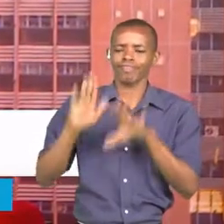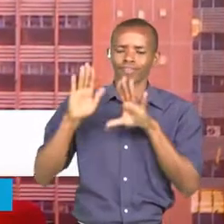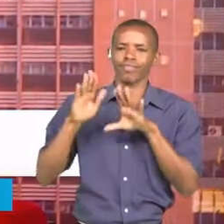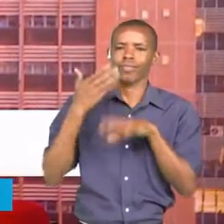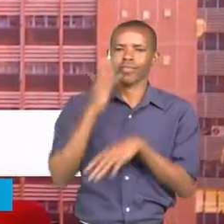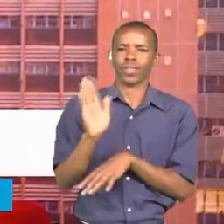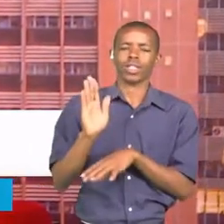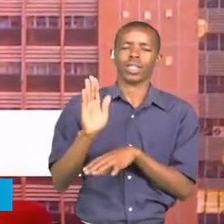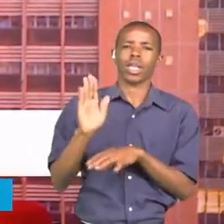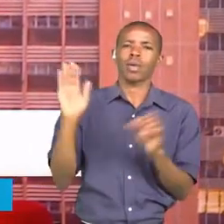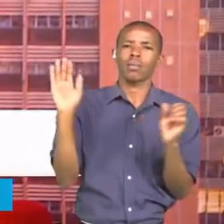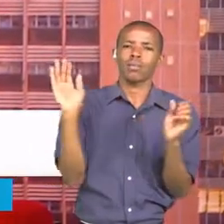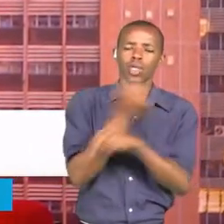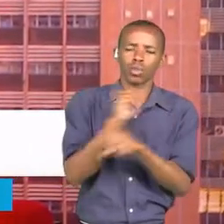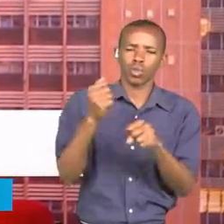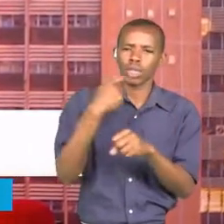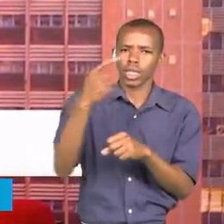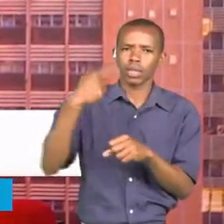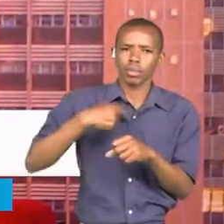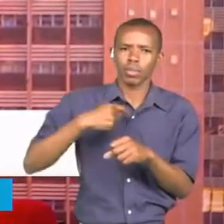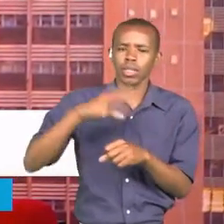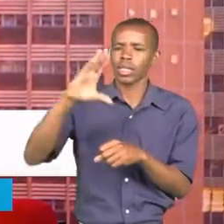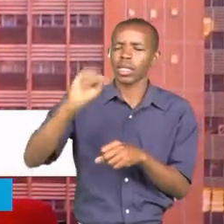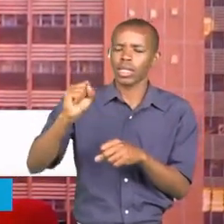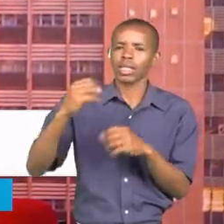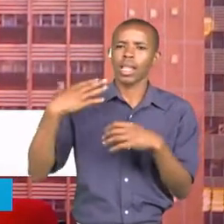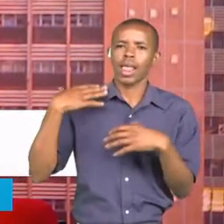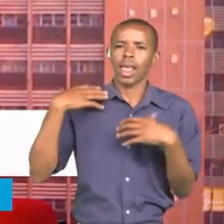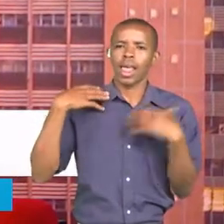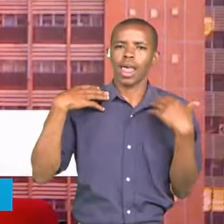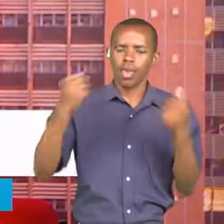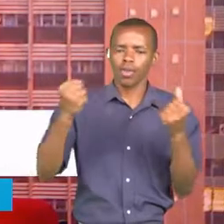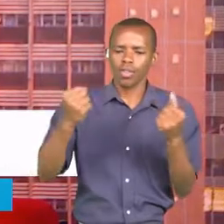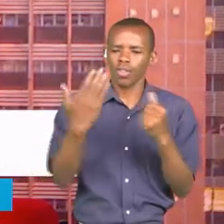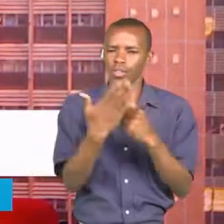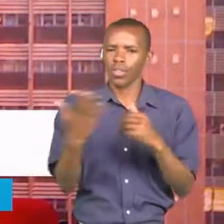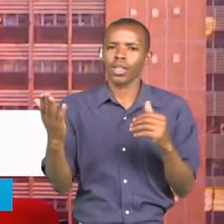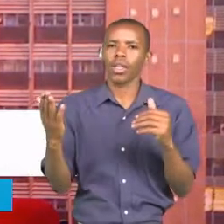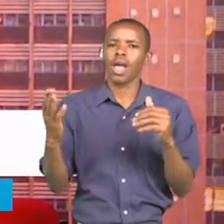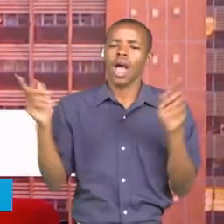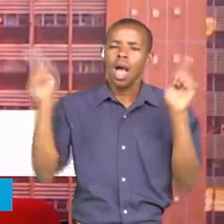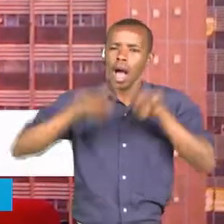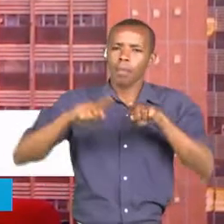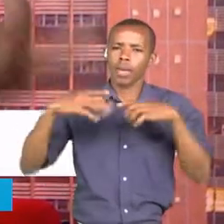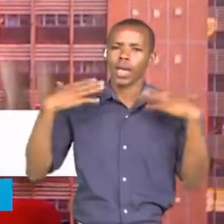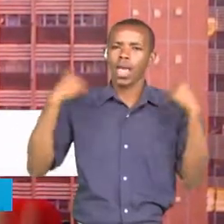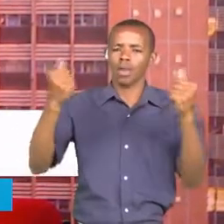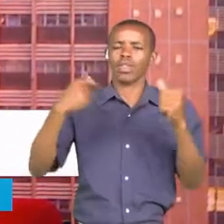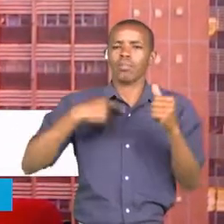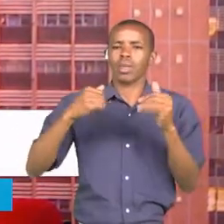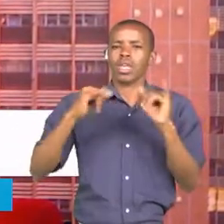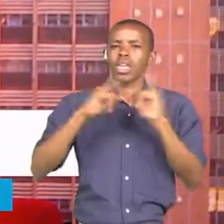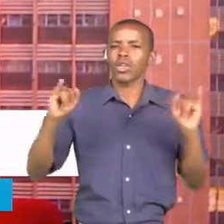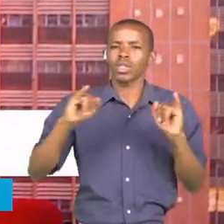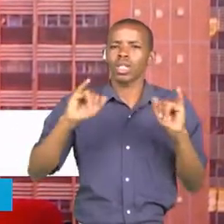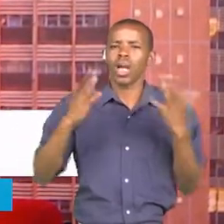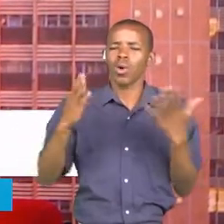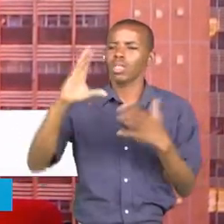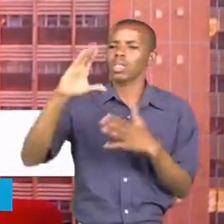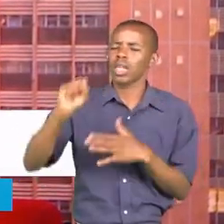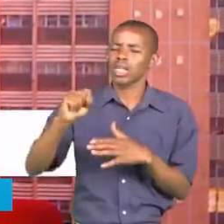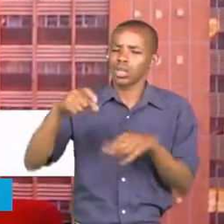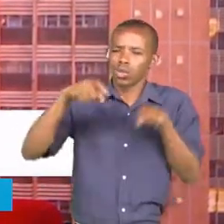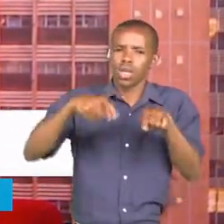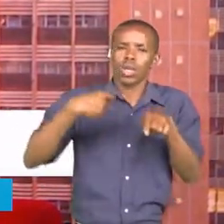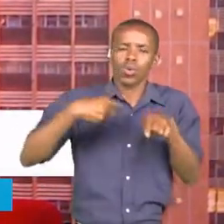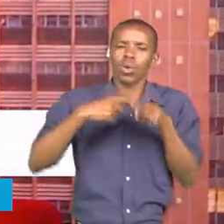no way you can tell me I'm CS of health, something has happened in health, and I'm innocent. What was I CS for? Mm-hmm. Today, as